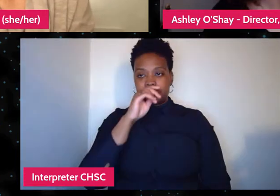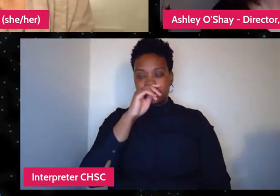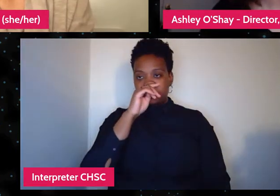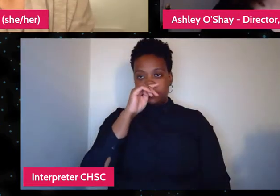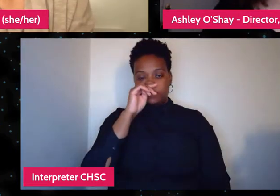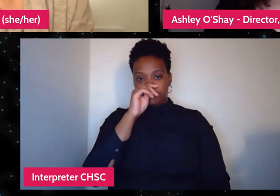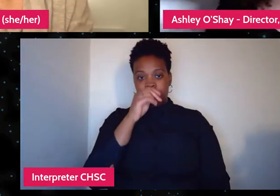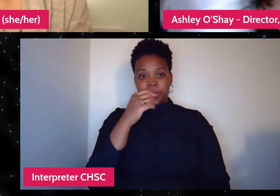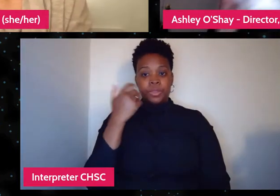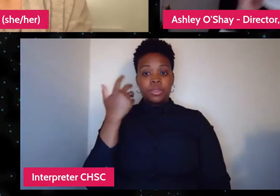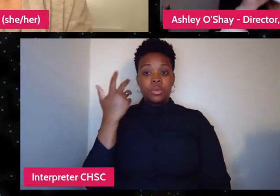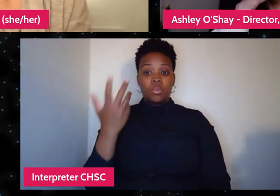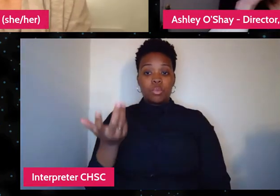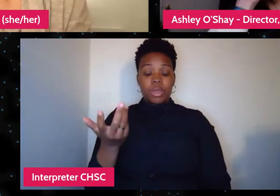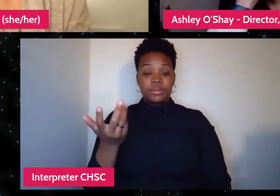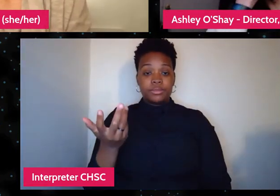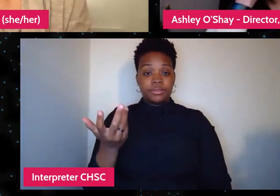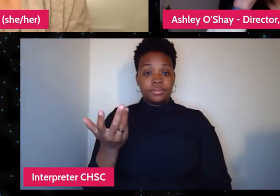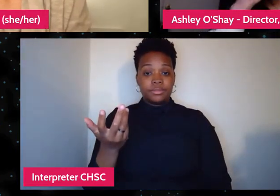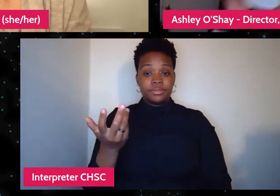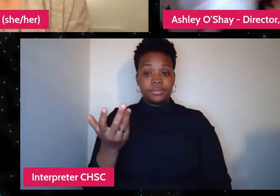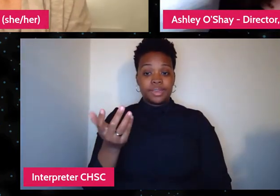well, that is